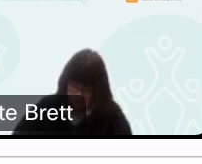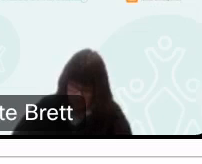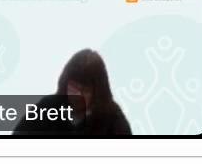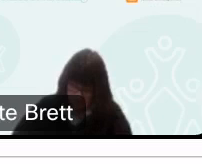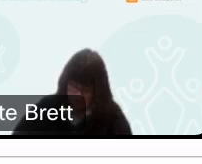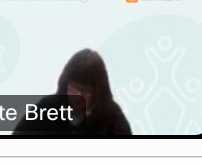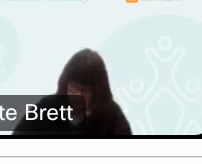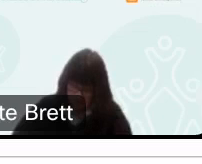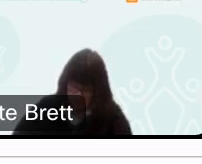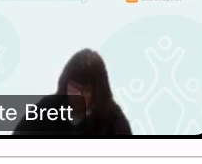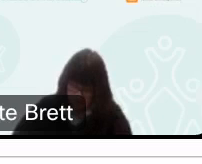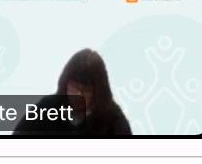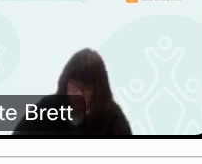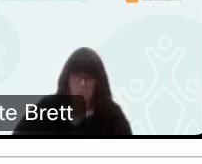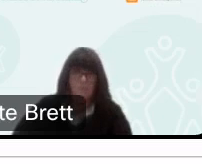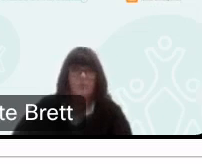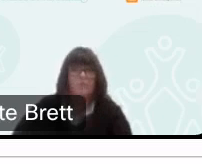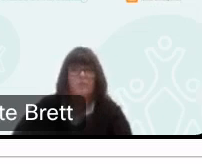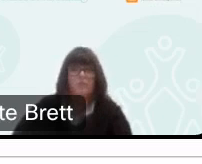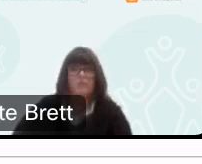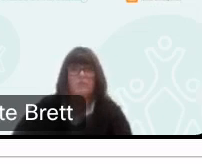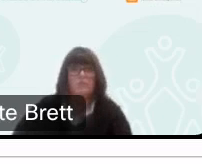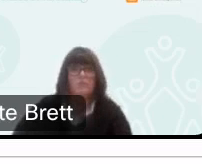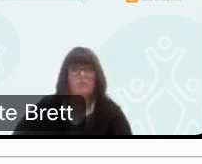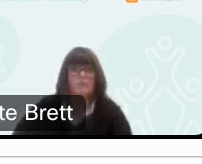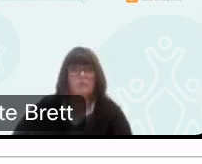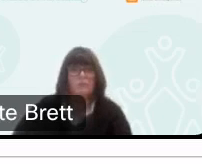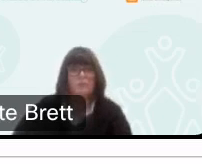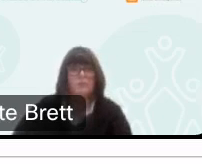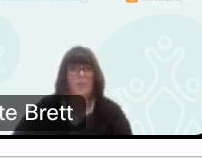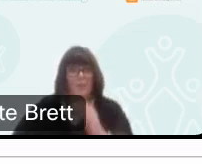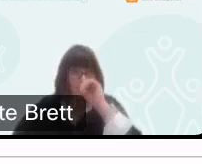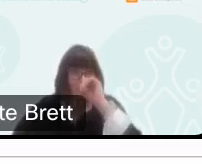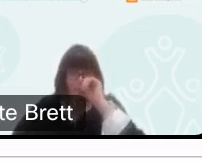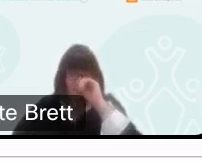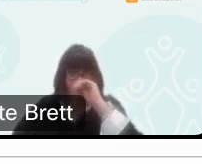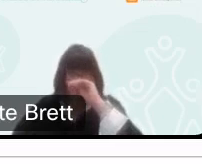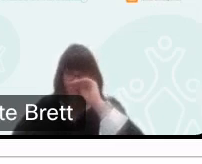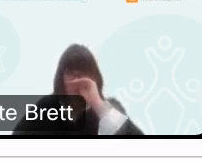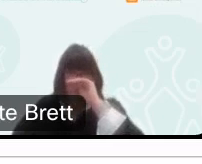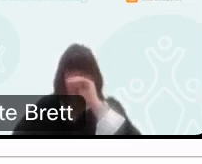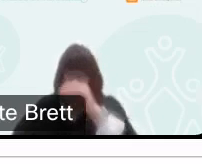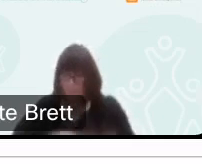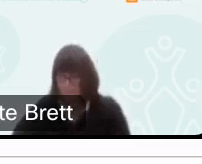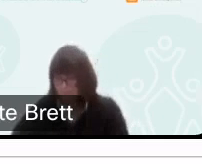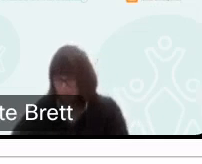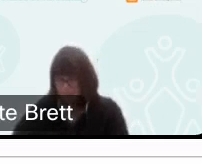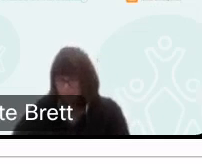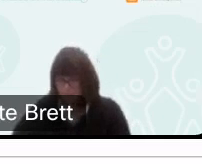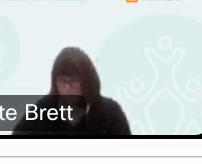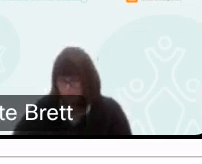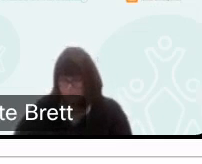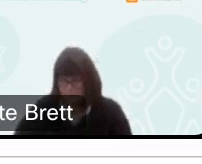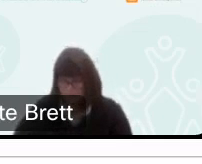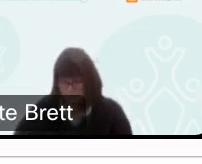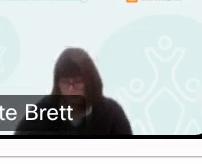following on from today's topic on what the Patient Safety Act means for me, and we'll be getting various people in various roles talking about the